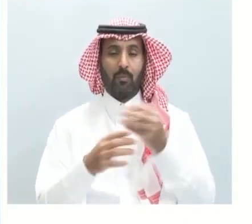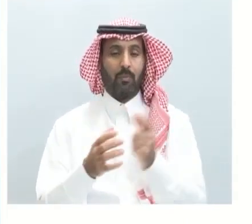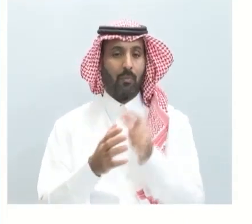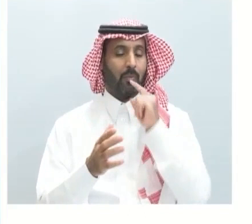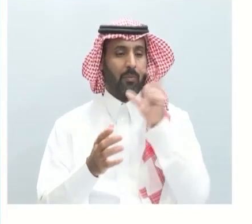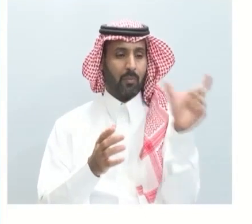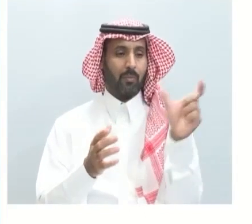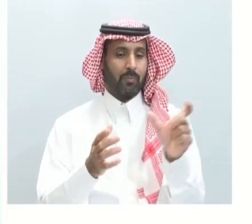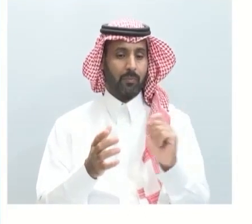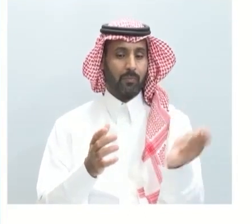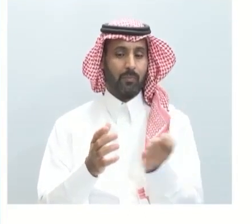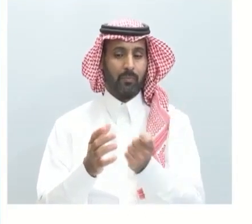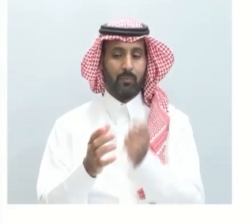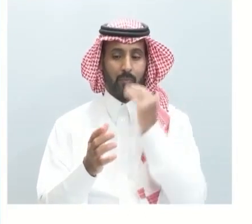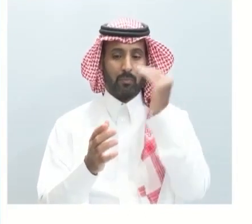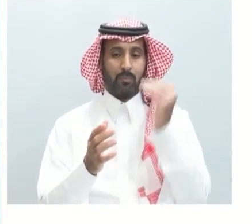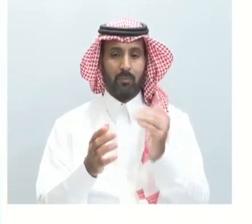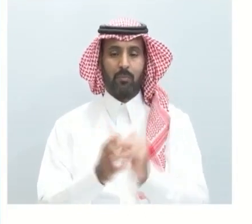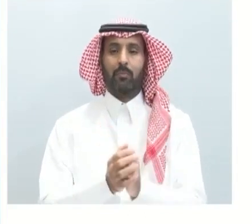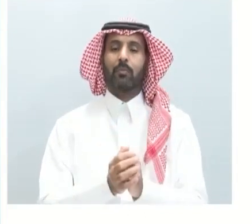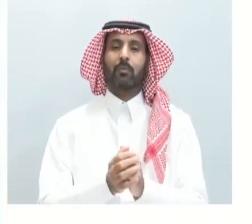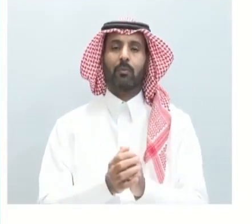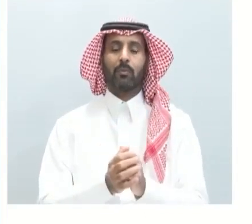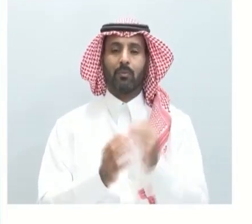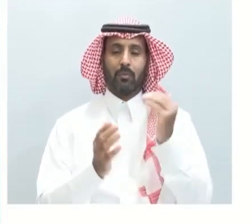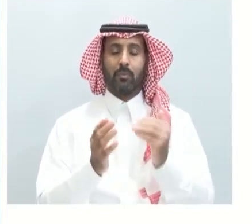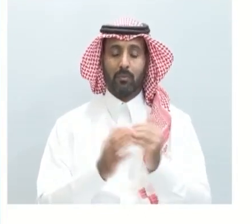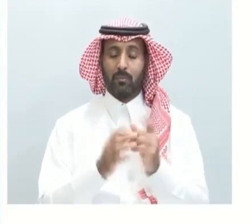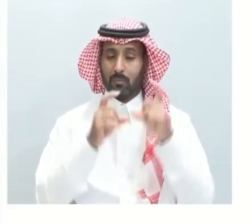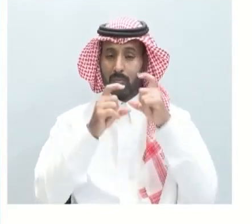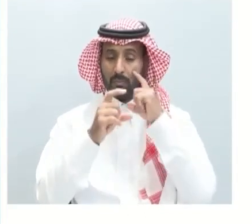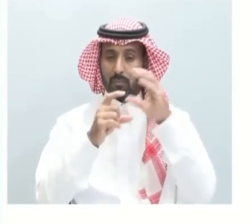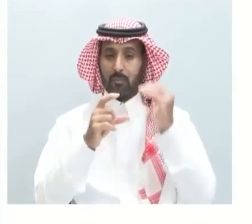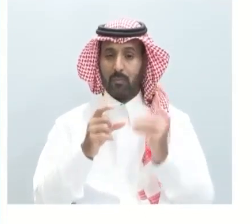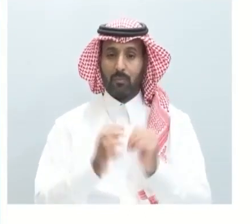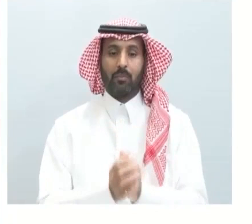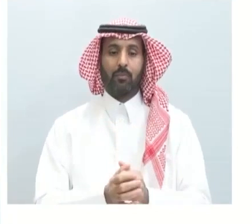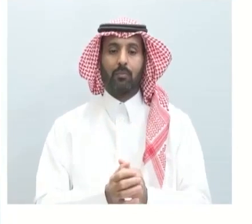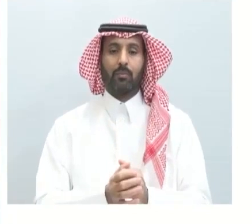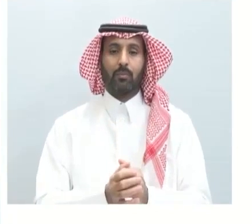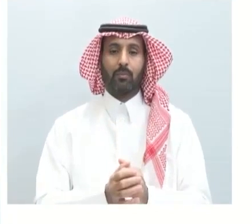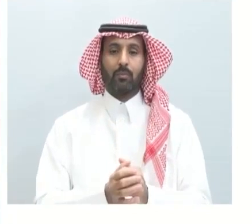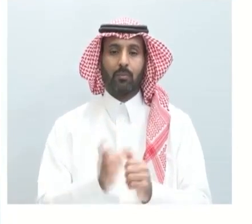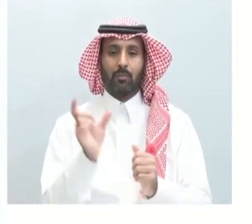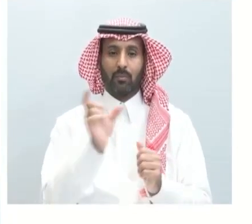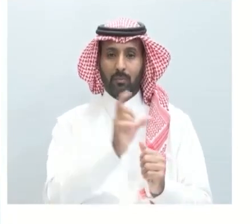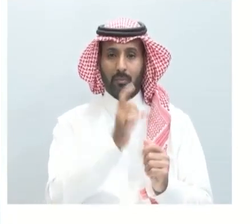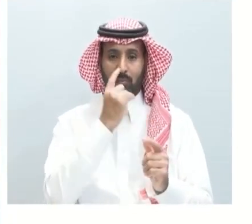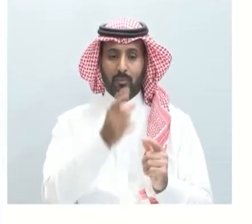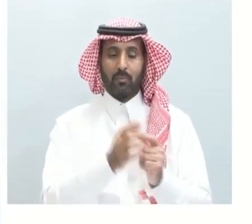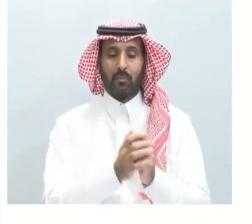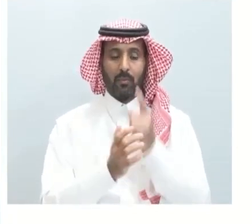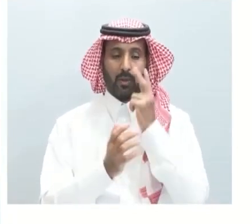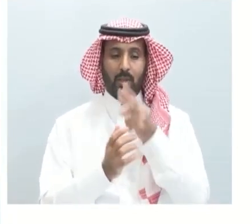each idiom is written underneath the uh underneath the picture of course so these are the idioms you see